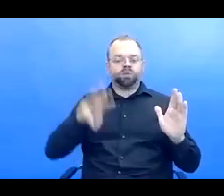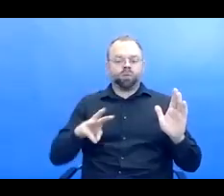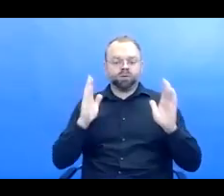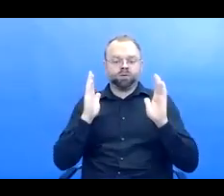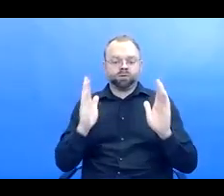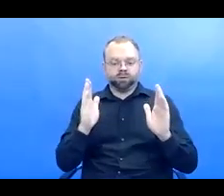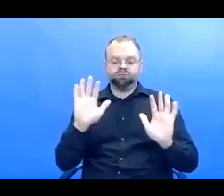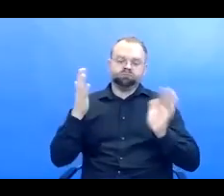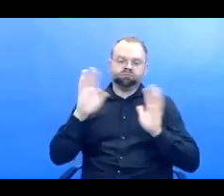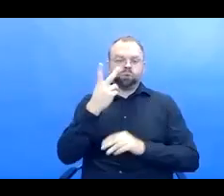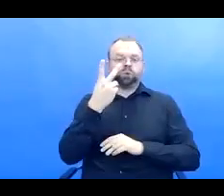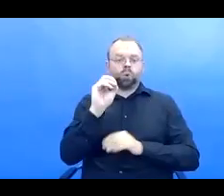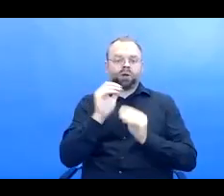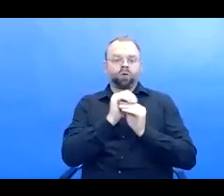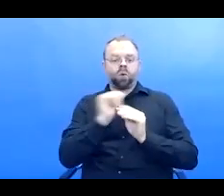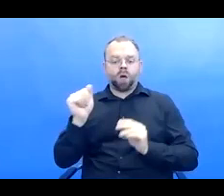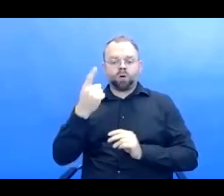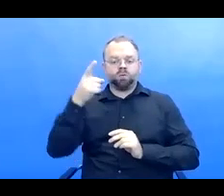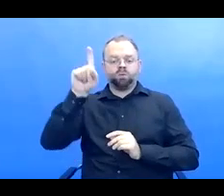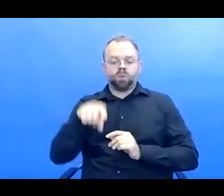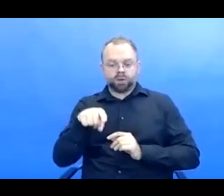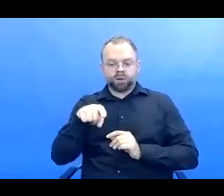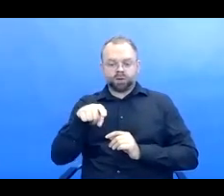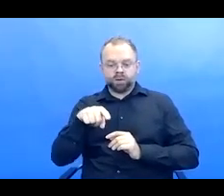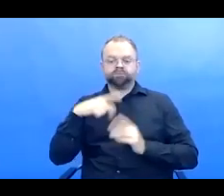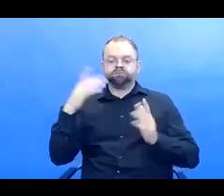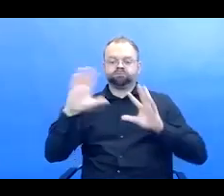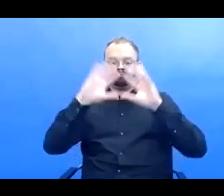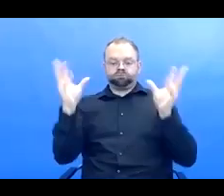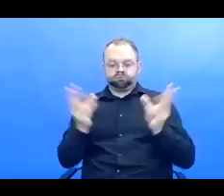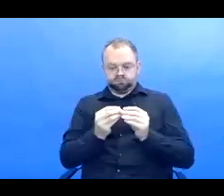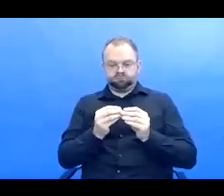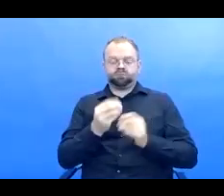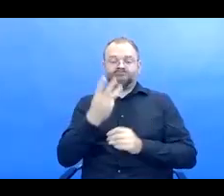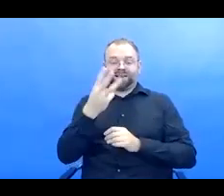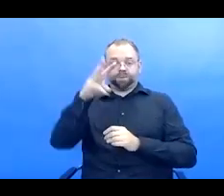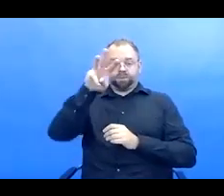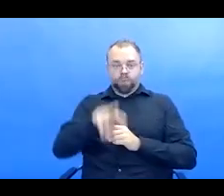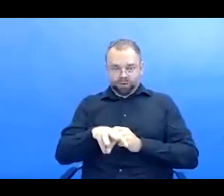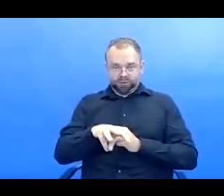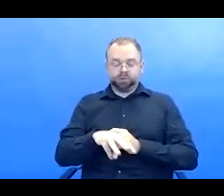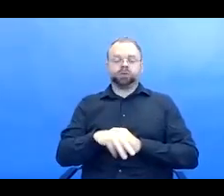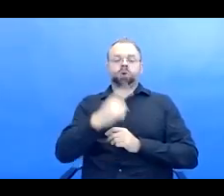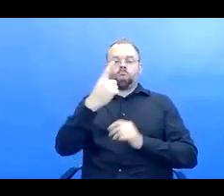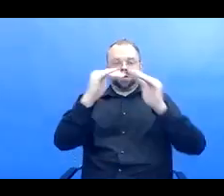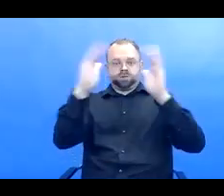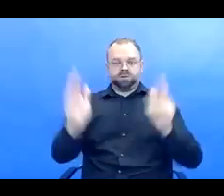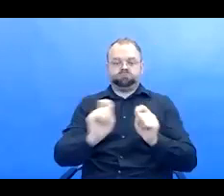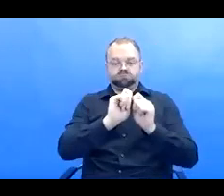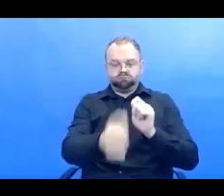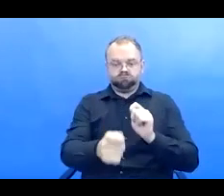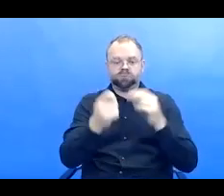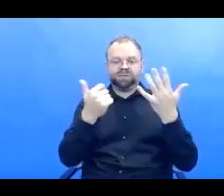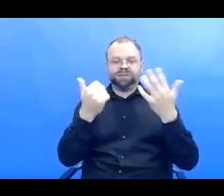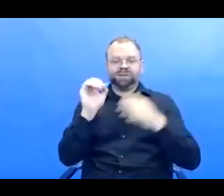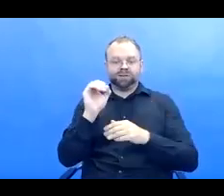again, one has to be poor, not benefiting from any other government cash transfer, must have a